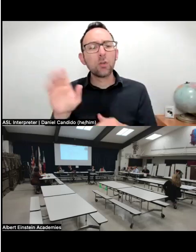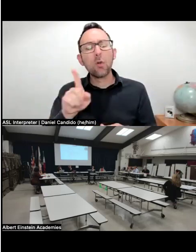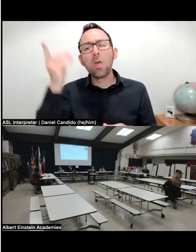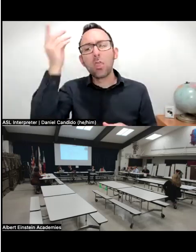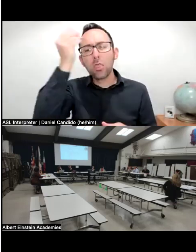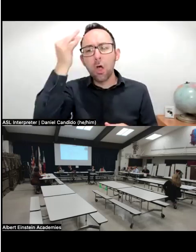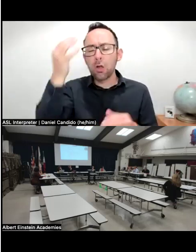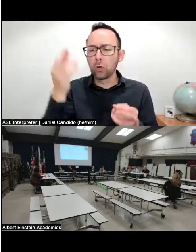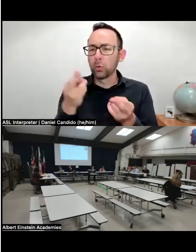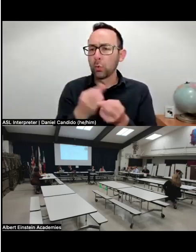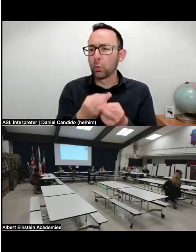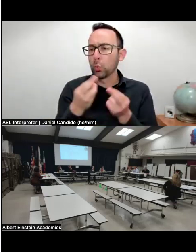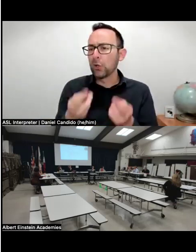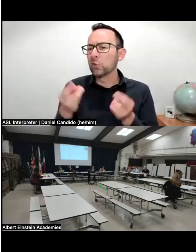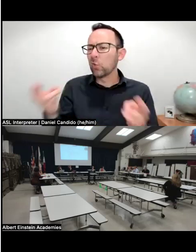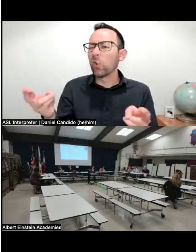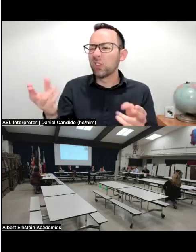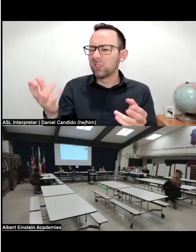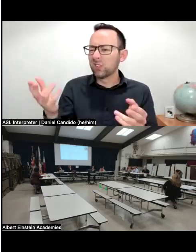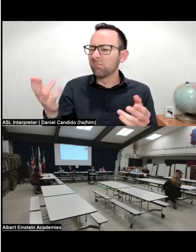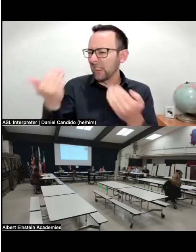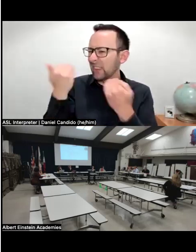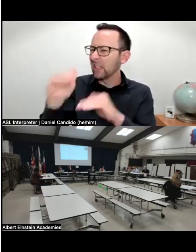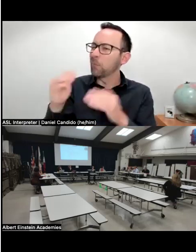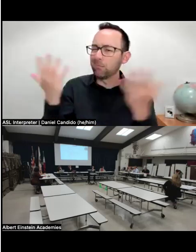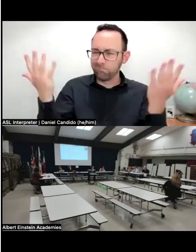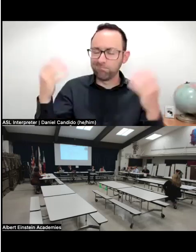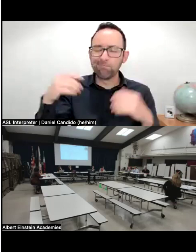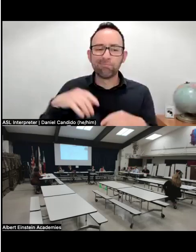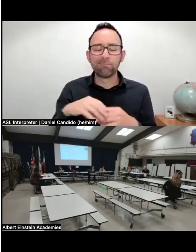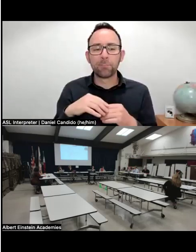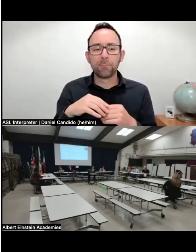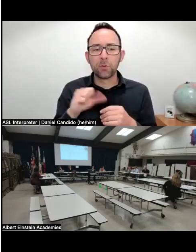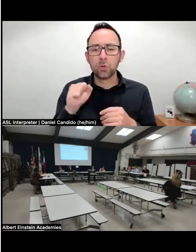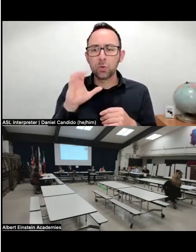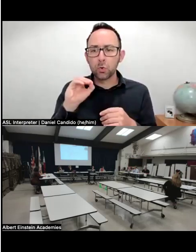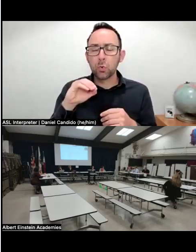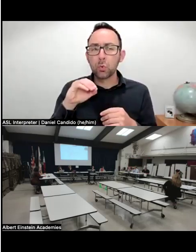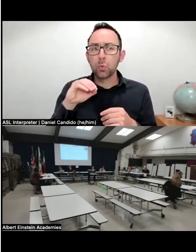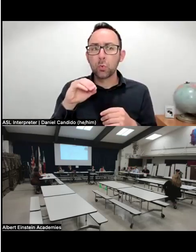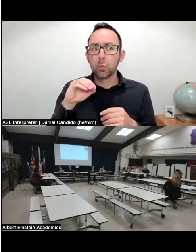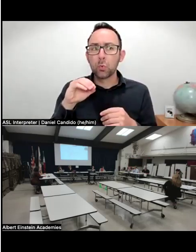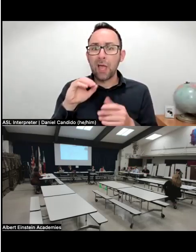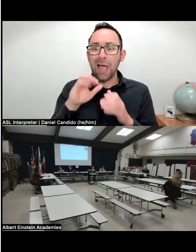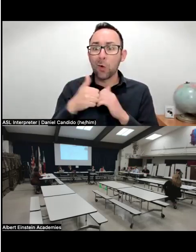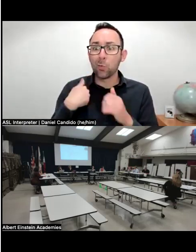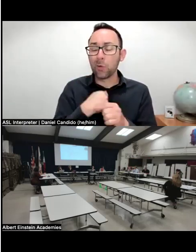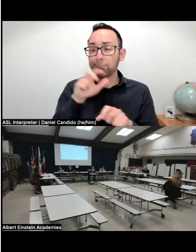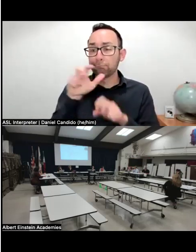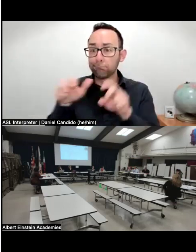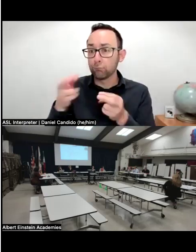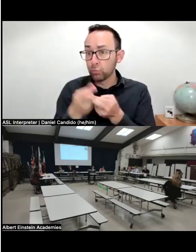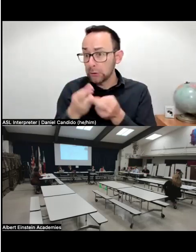resources constricting, should those constricting resources be the determination